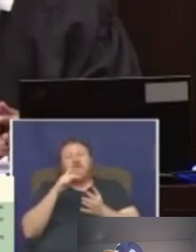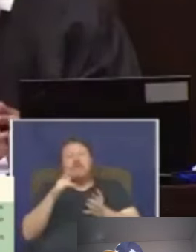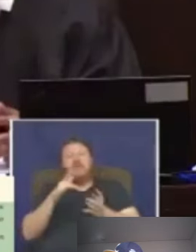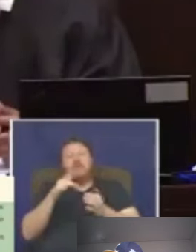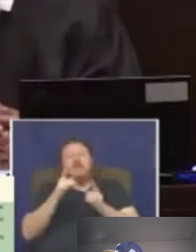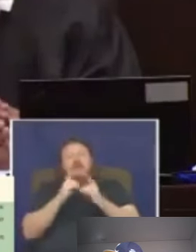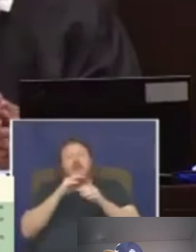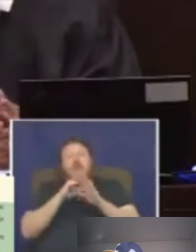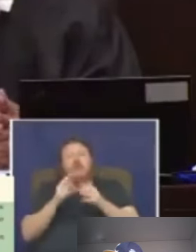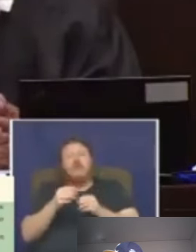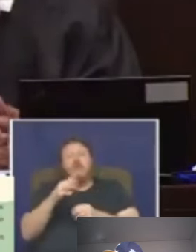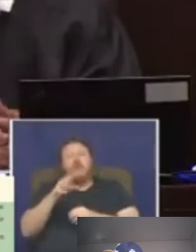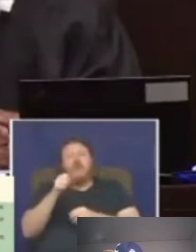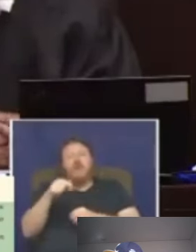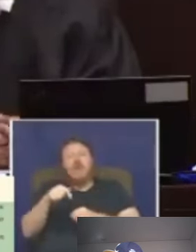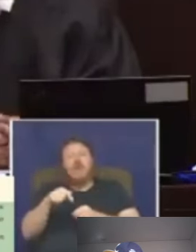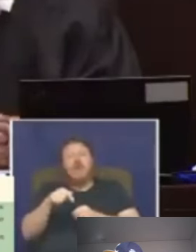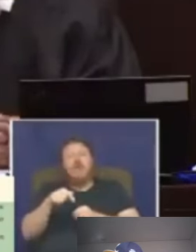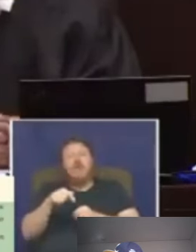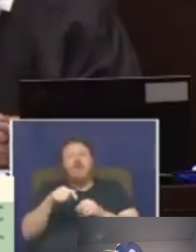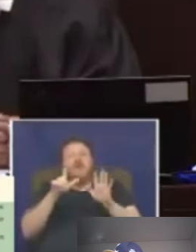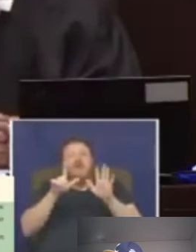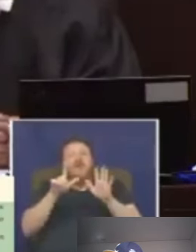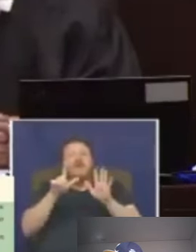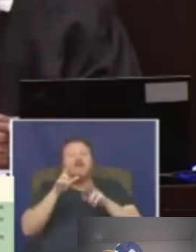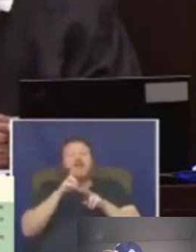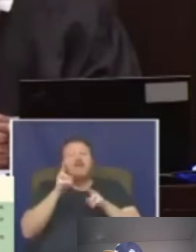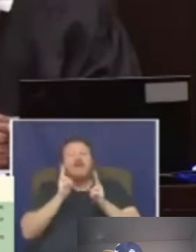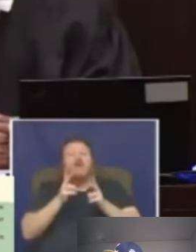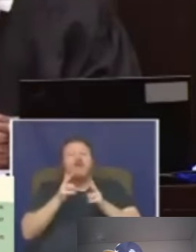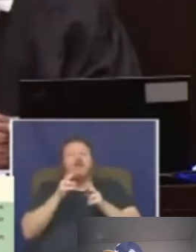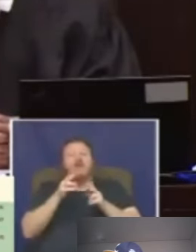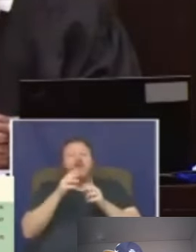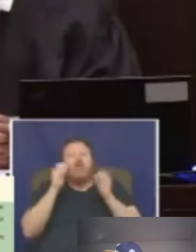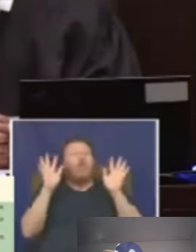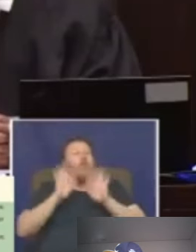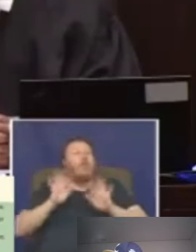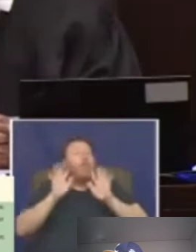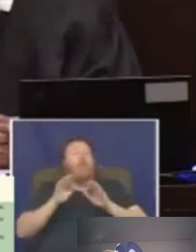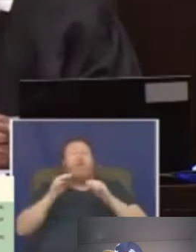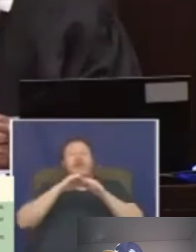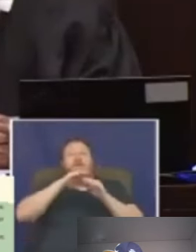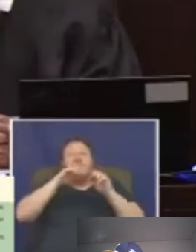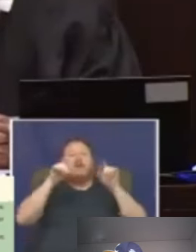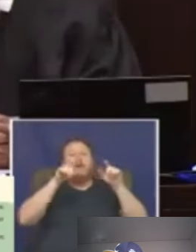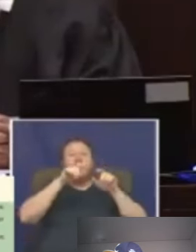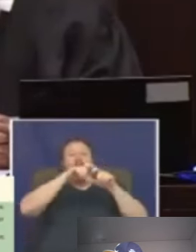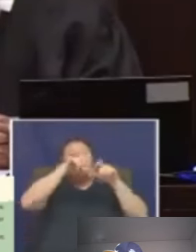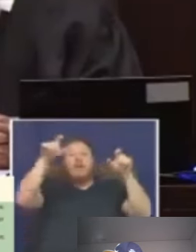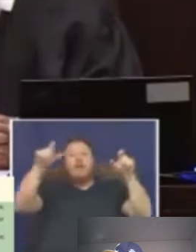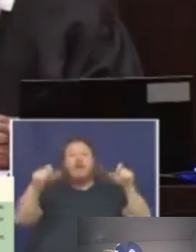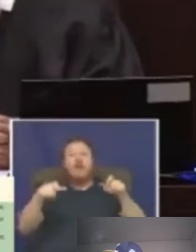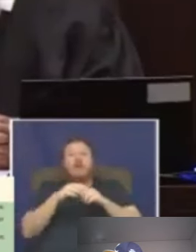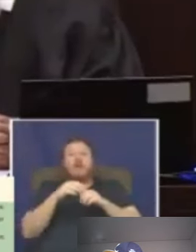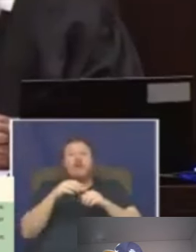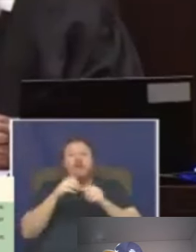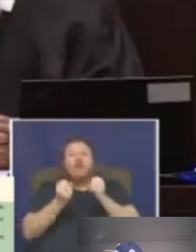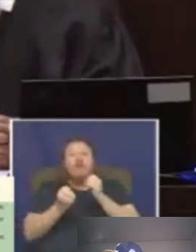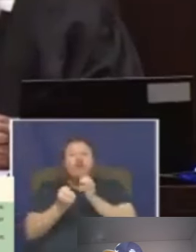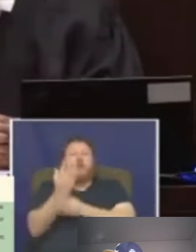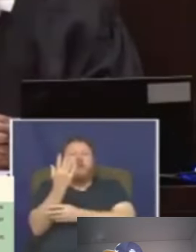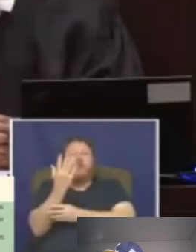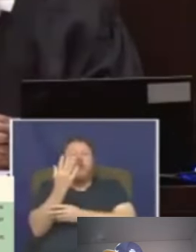very chamber, one can marvel at one of the world's seven natural wonders, Table Mountain. Table Mountain alone is home to more plant species than the